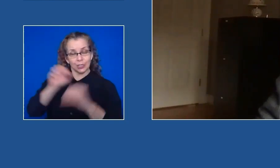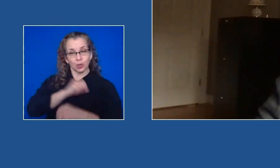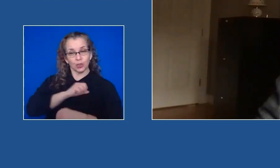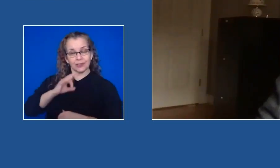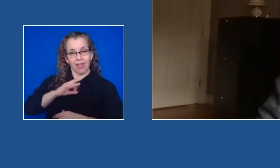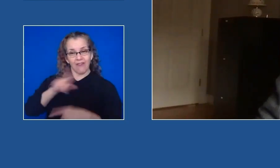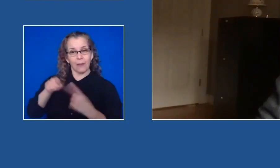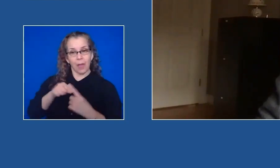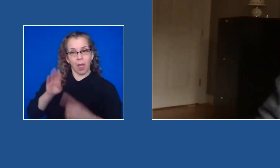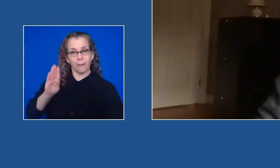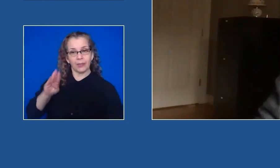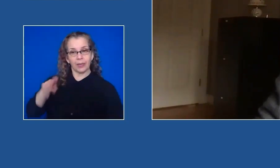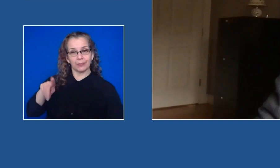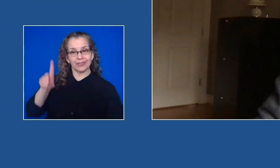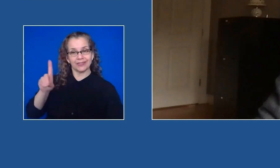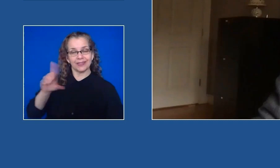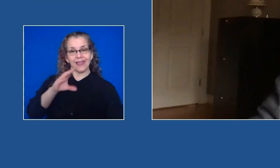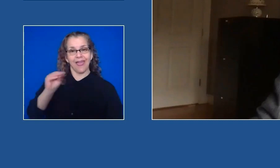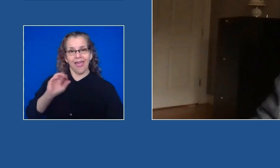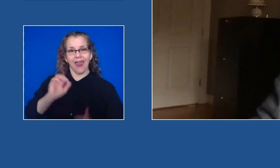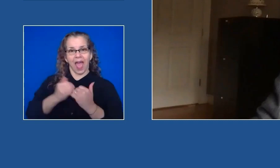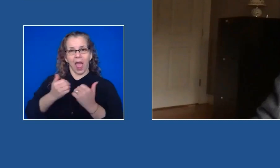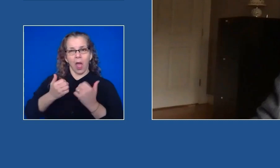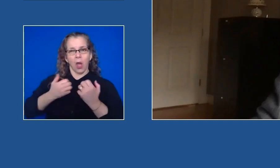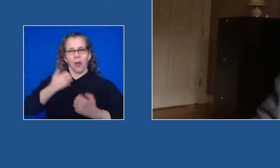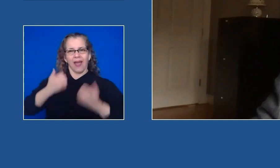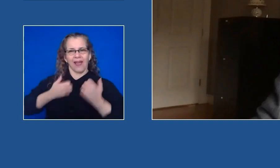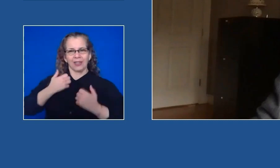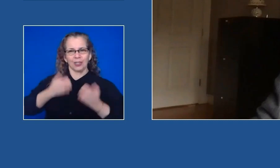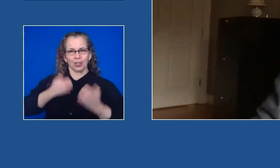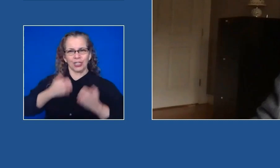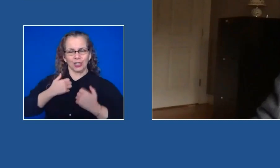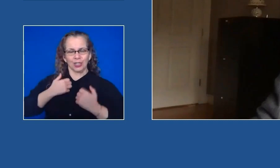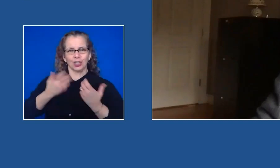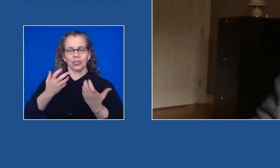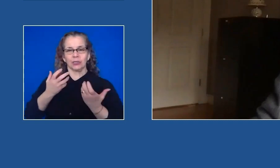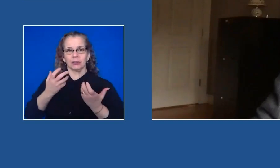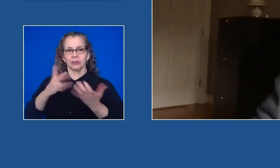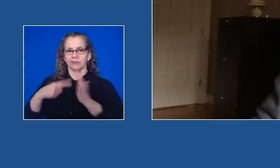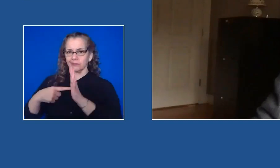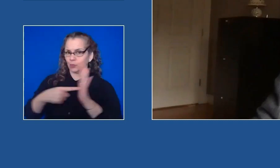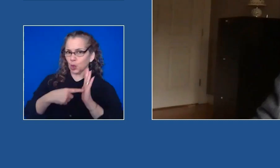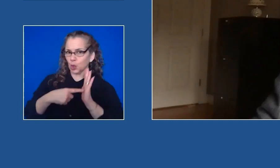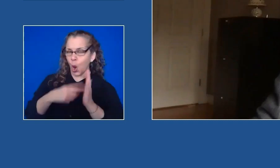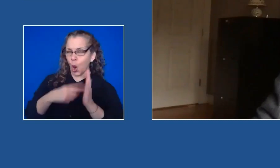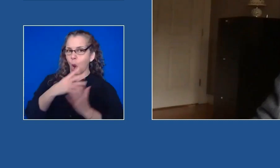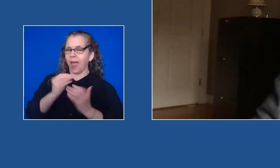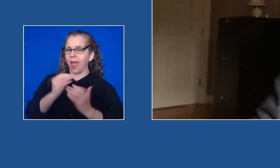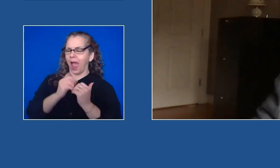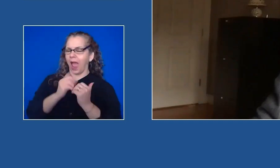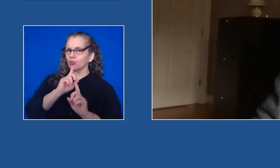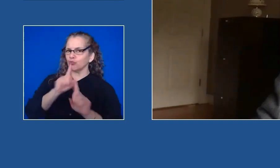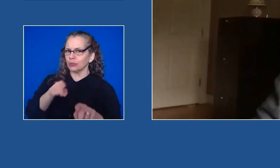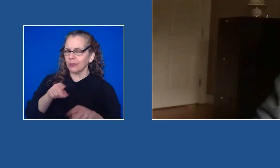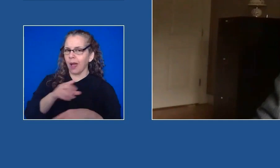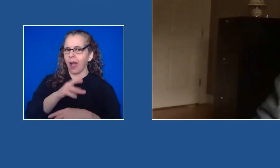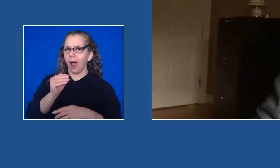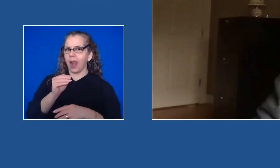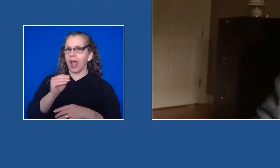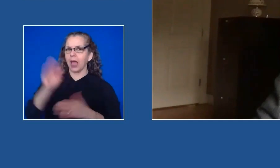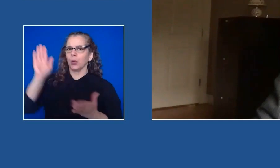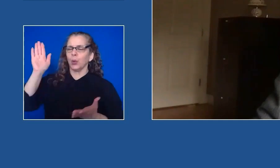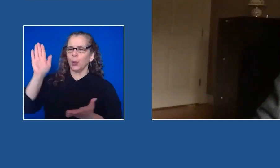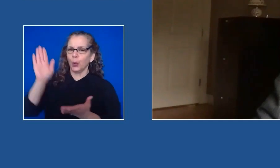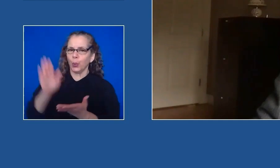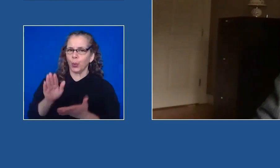how agitation related to BPD symptoms may present and how to react to and de-escalate the situation with